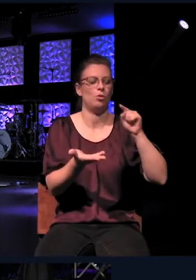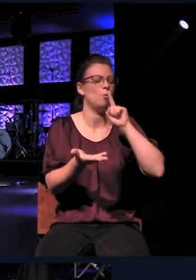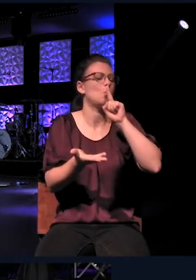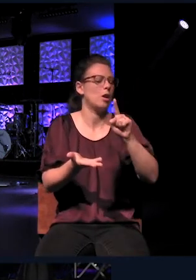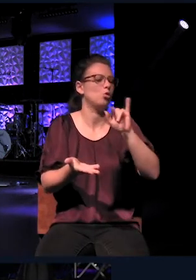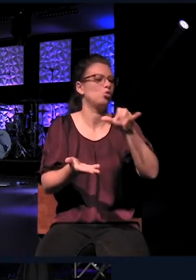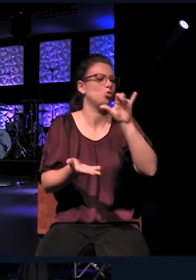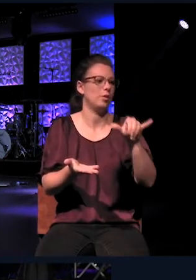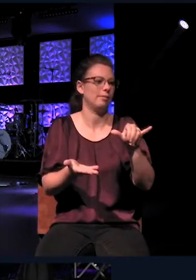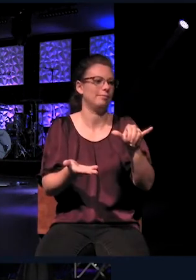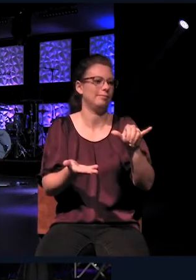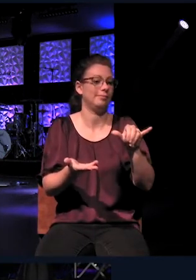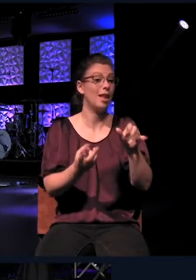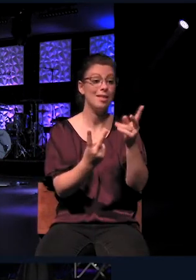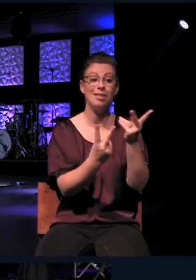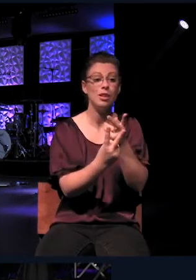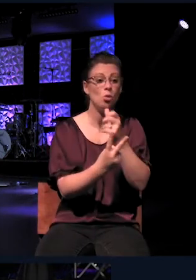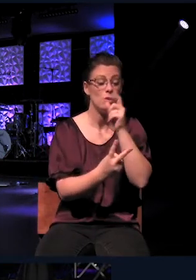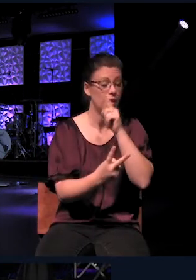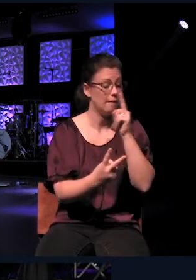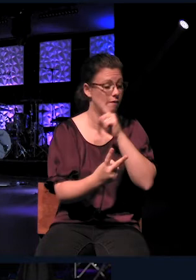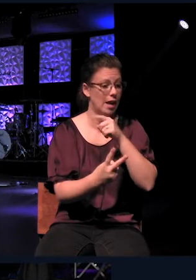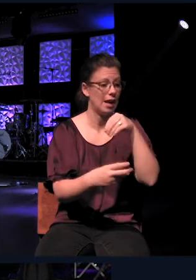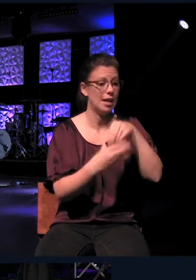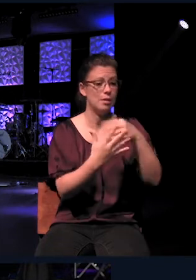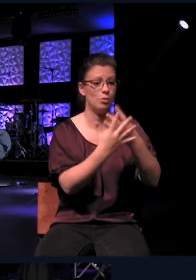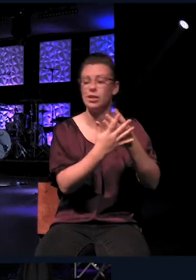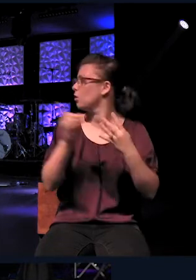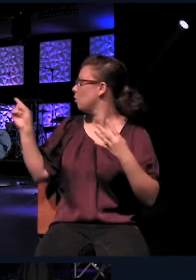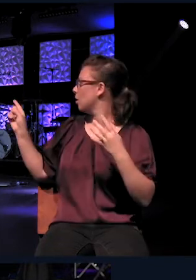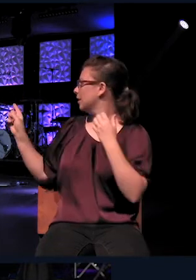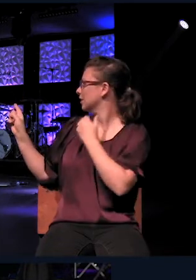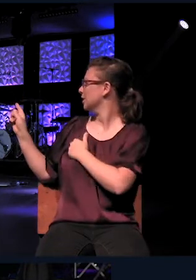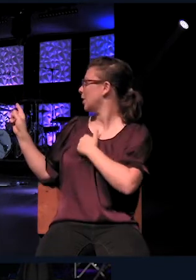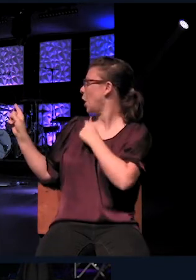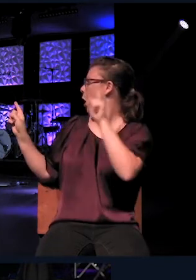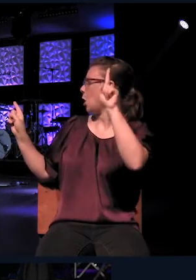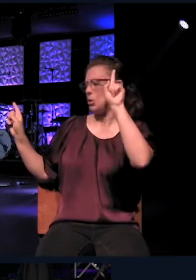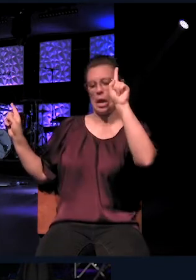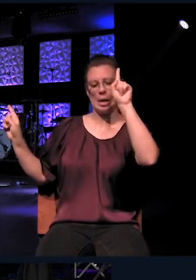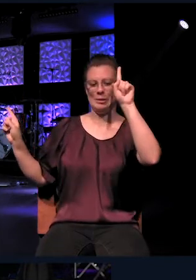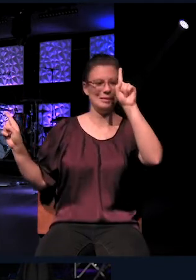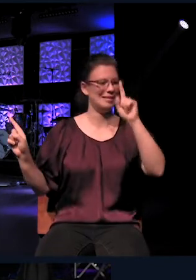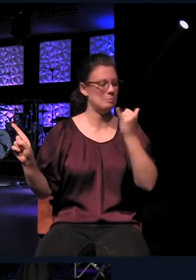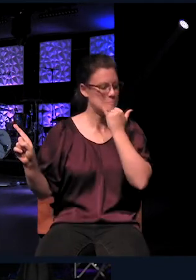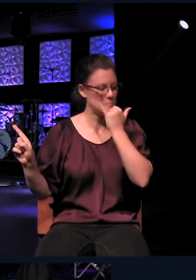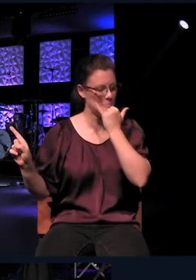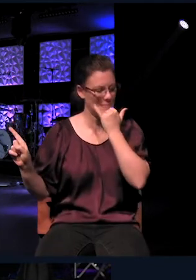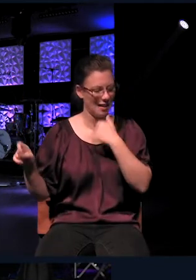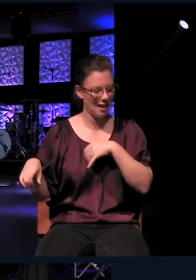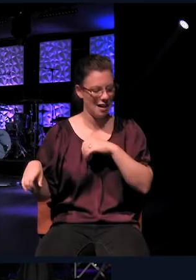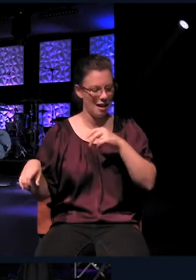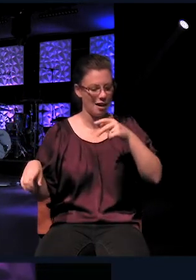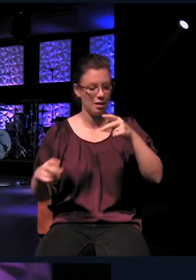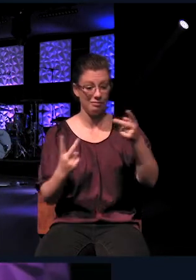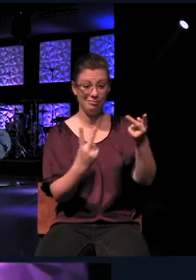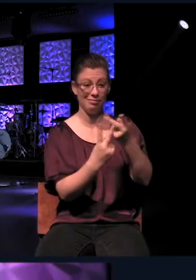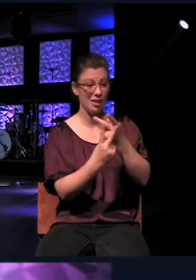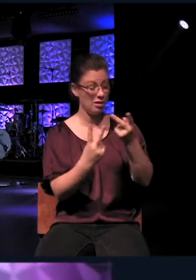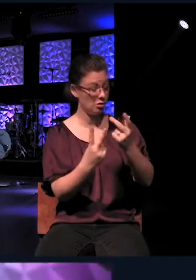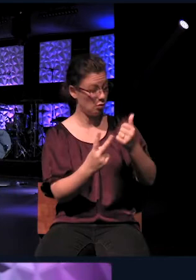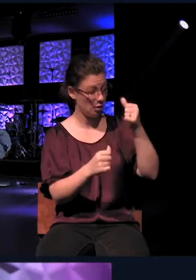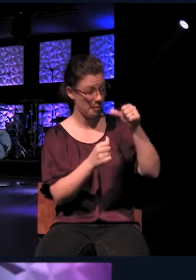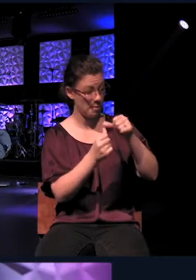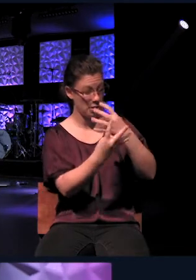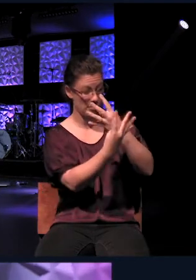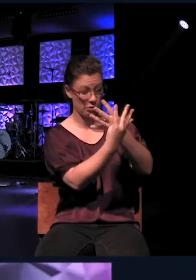Paul and Silas didn't fake it. In that prison, sorry, I still have some drool. Paul and Silas didn't fake it. In that